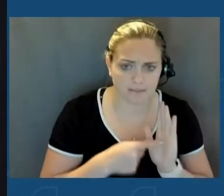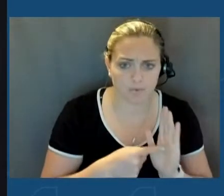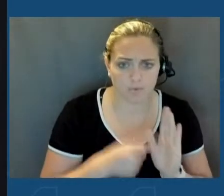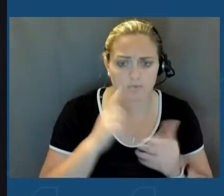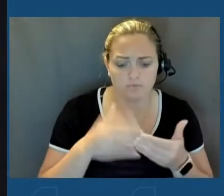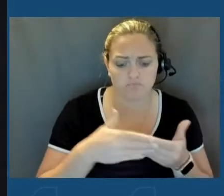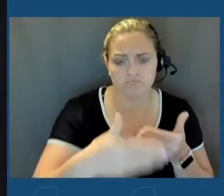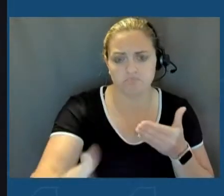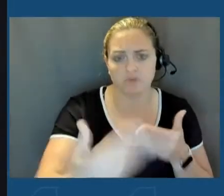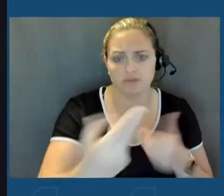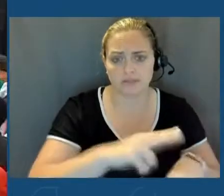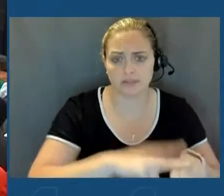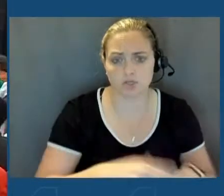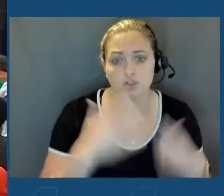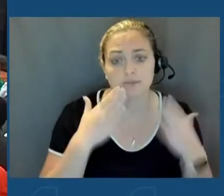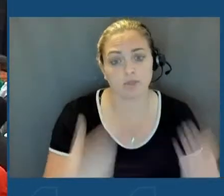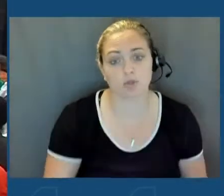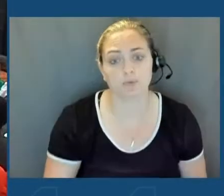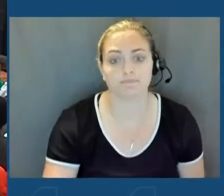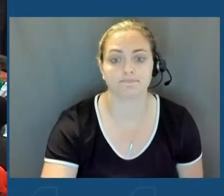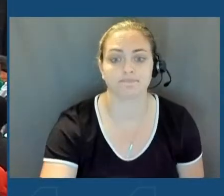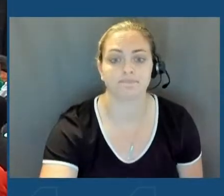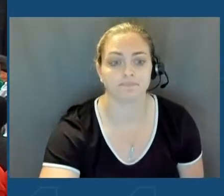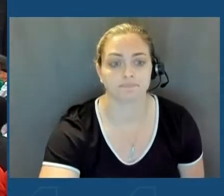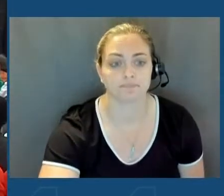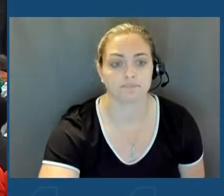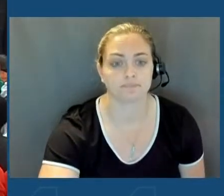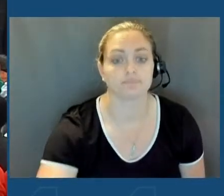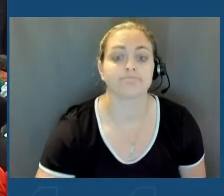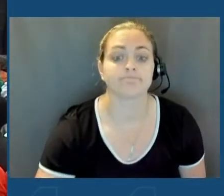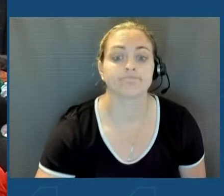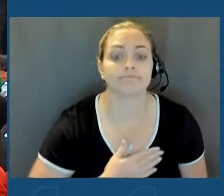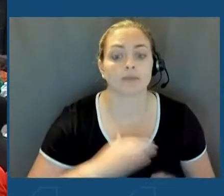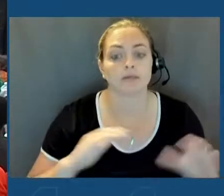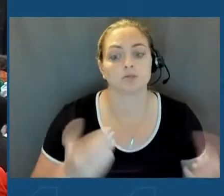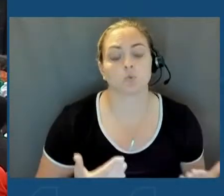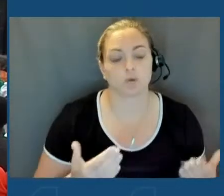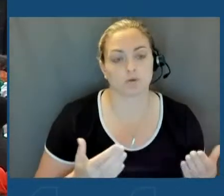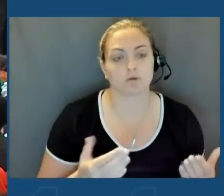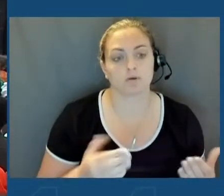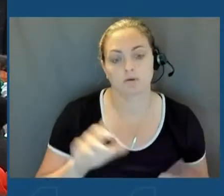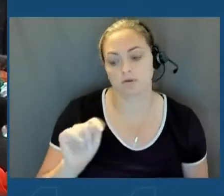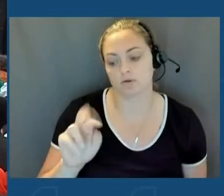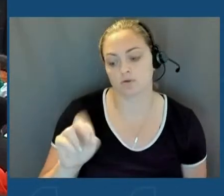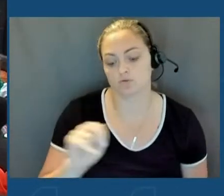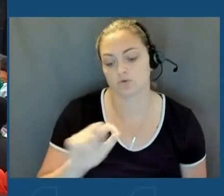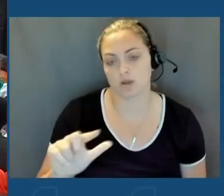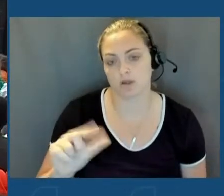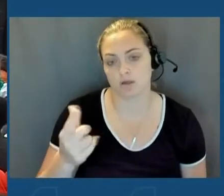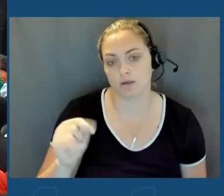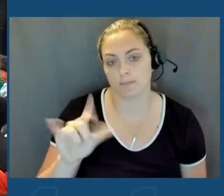of the nation. Thank you very much. Please welcome to the podium, Trinell Gabe.